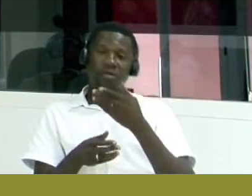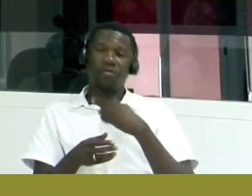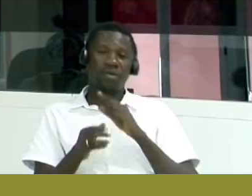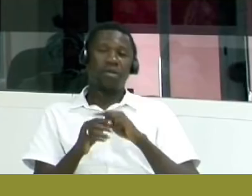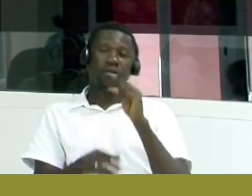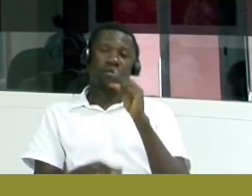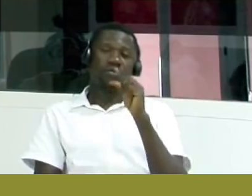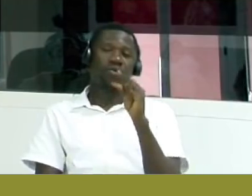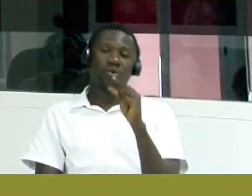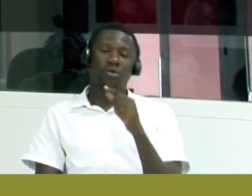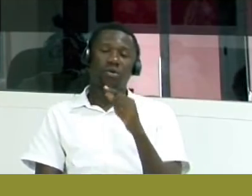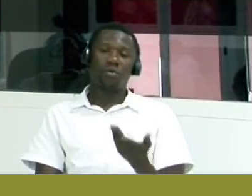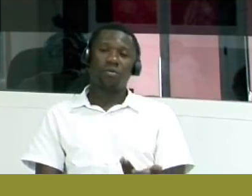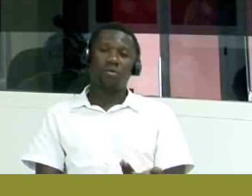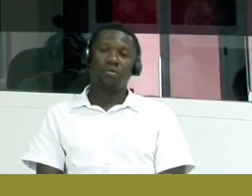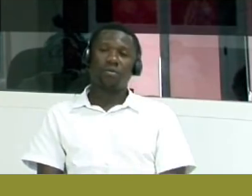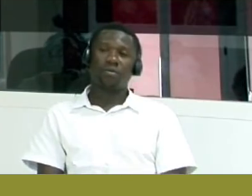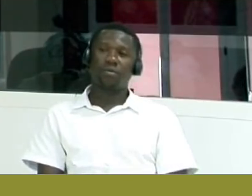at all.